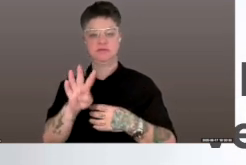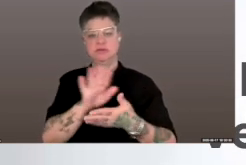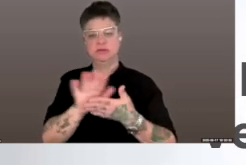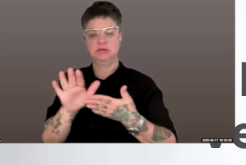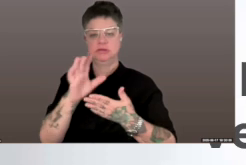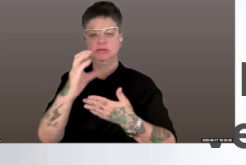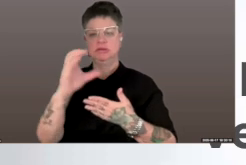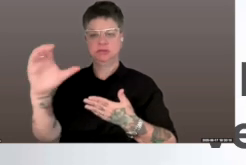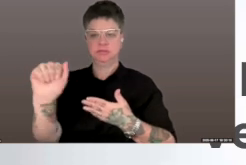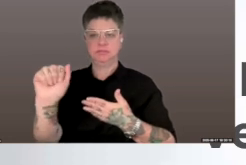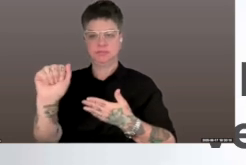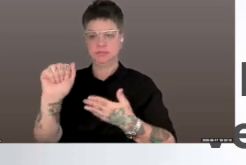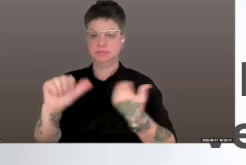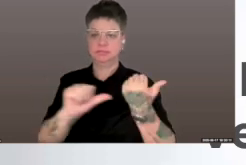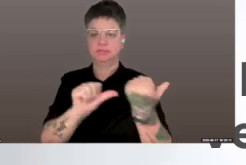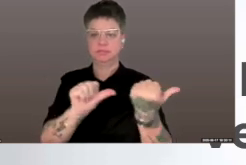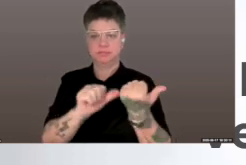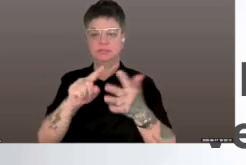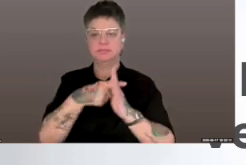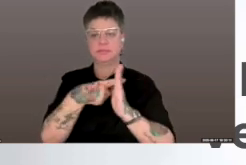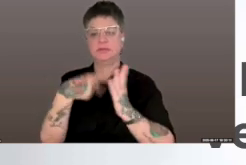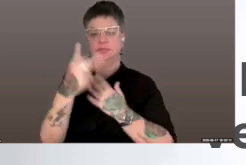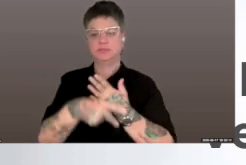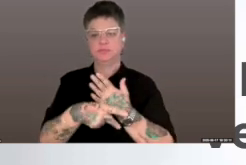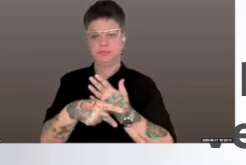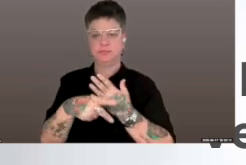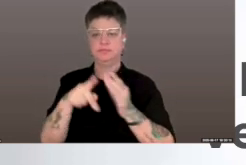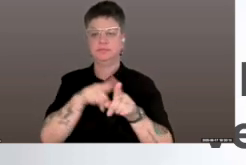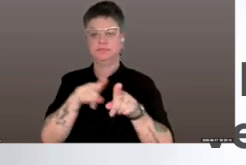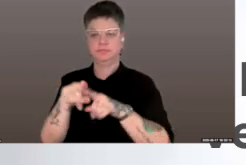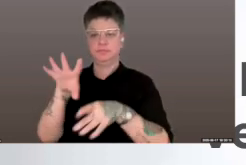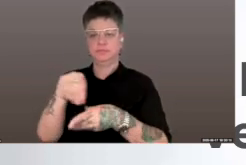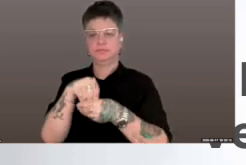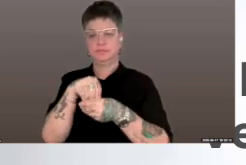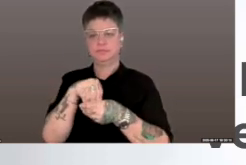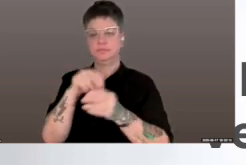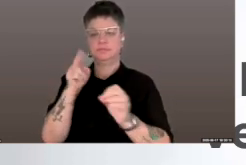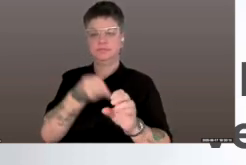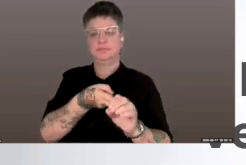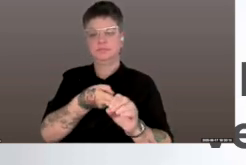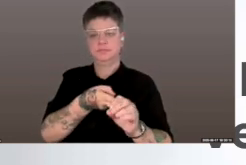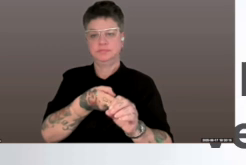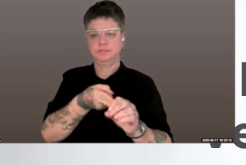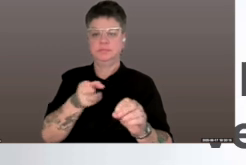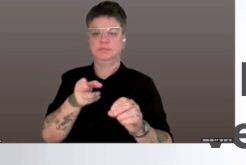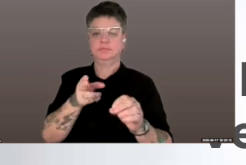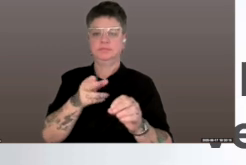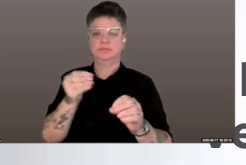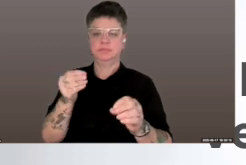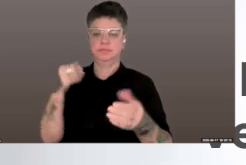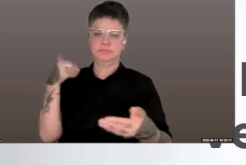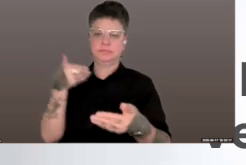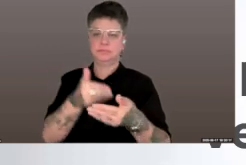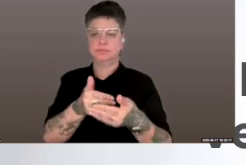Given most of the manufacturer warranties are 10 years and up to 100,000 miles, and that ZAP